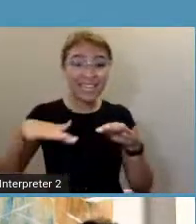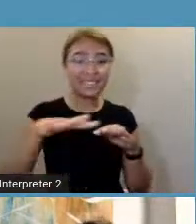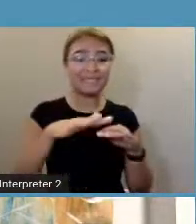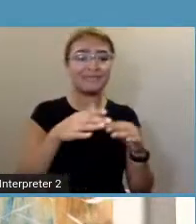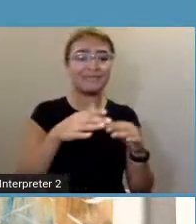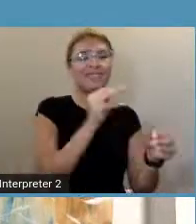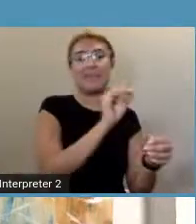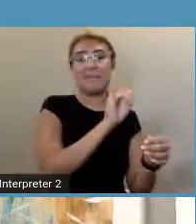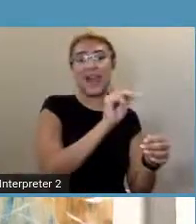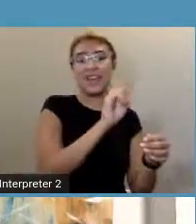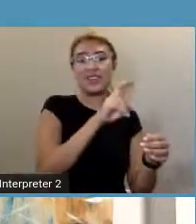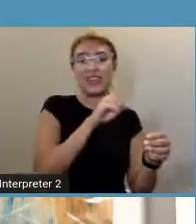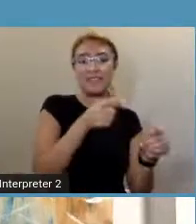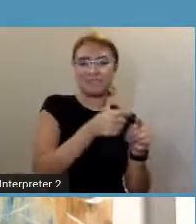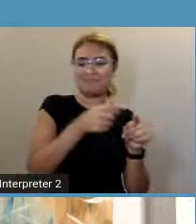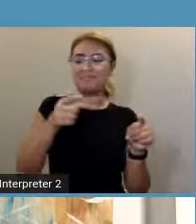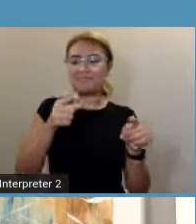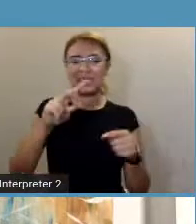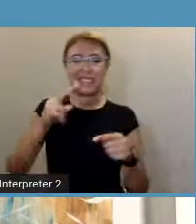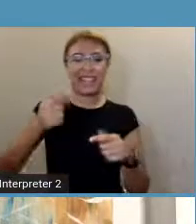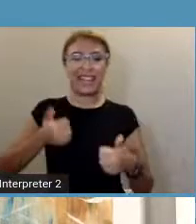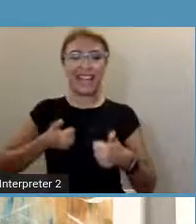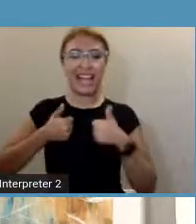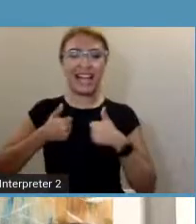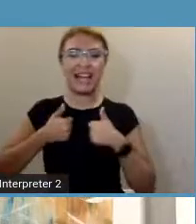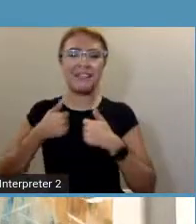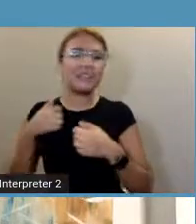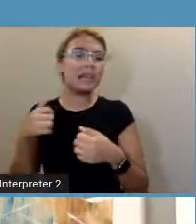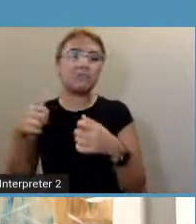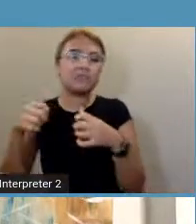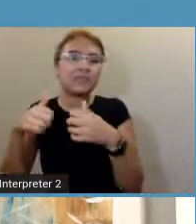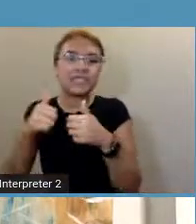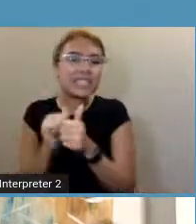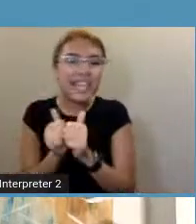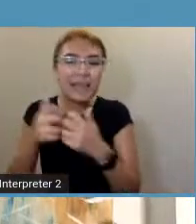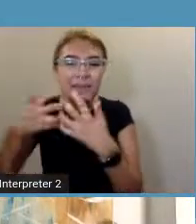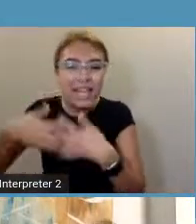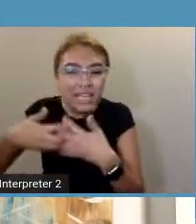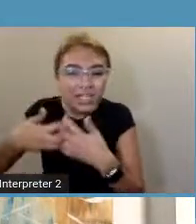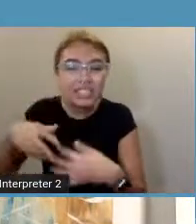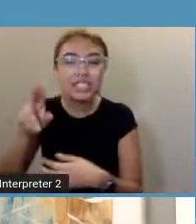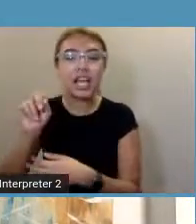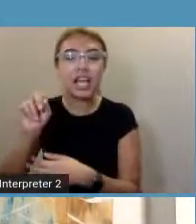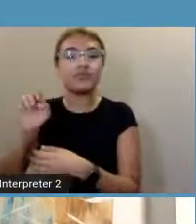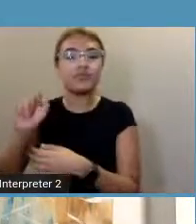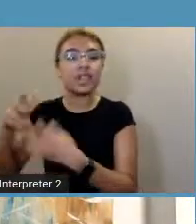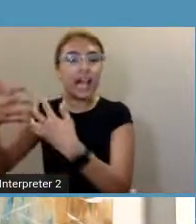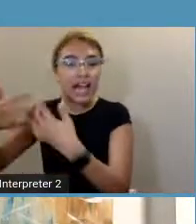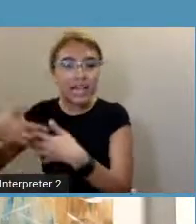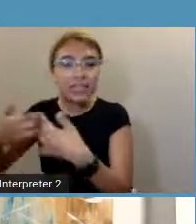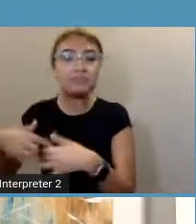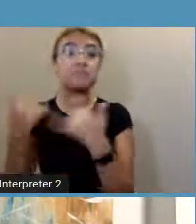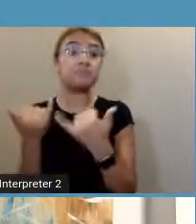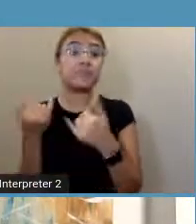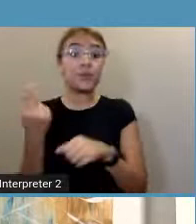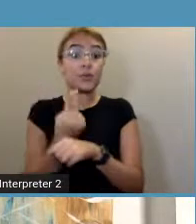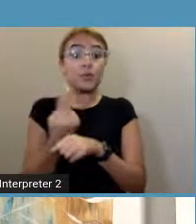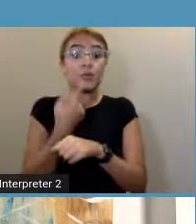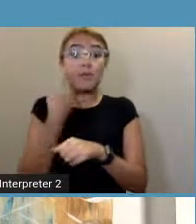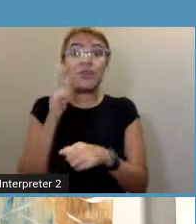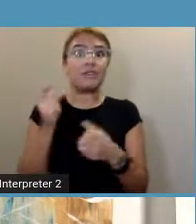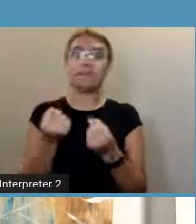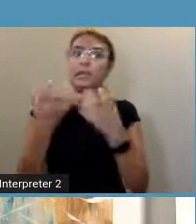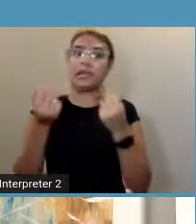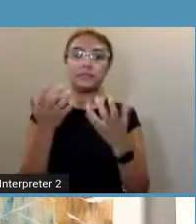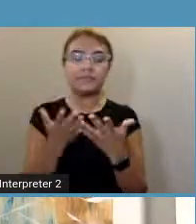Minecraft to Second Life, which are game engines, to the Unreal Engine, which originally was a game engine, but now it's used as a tool for so many